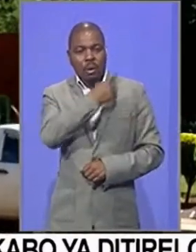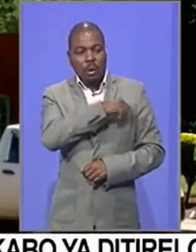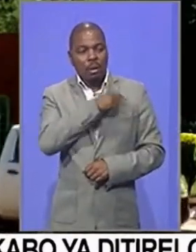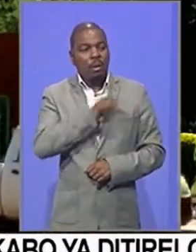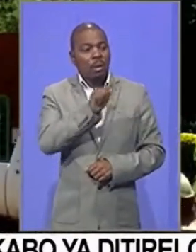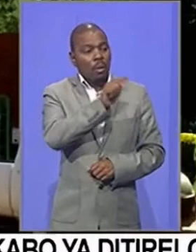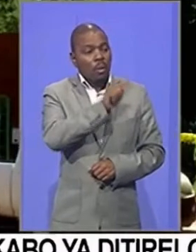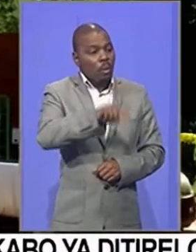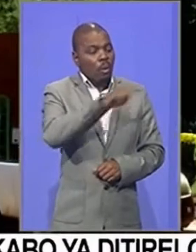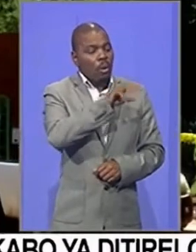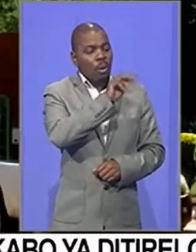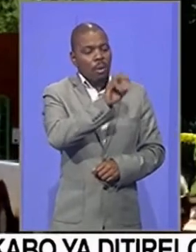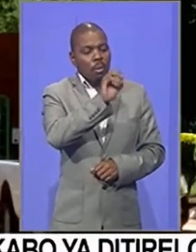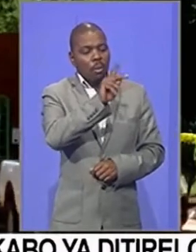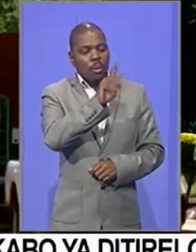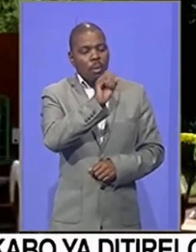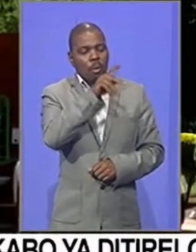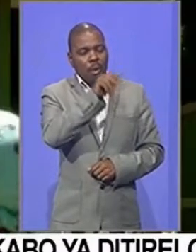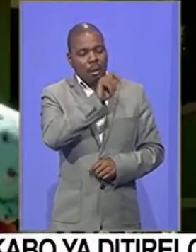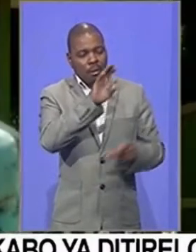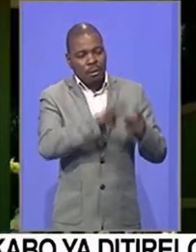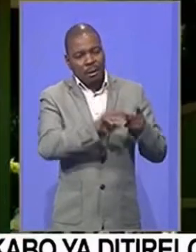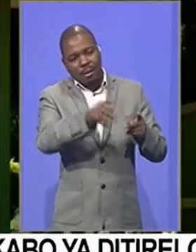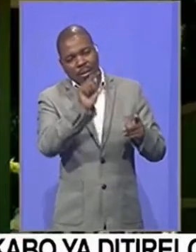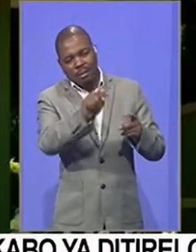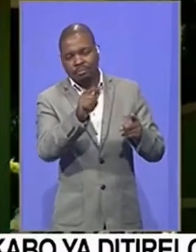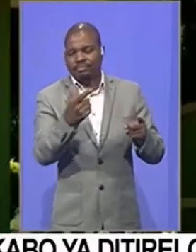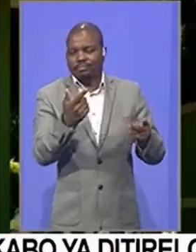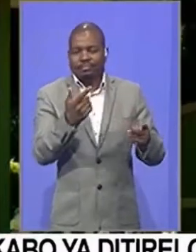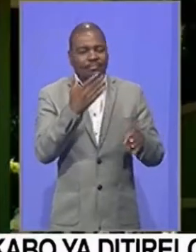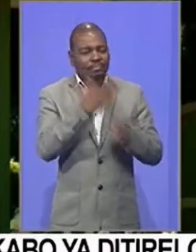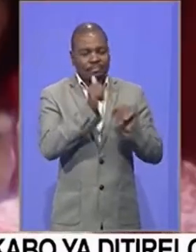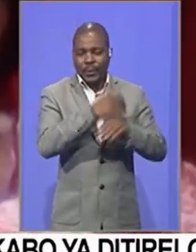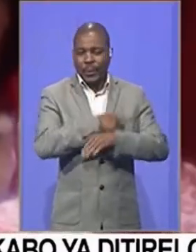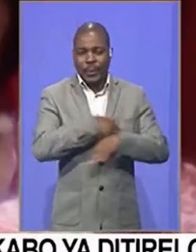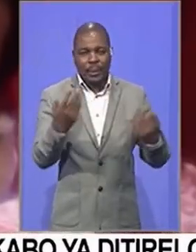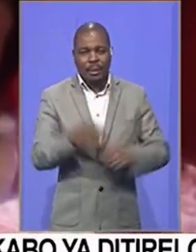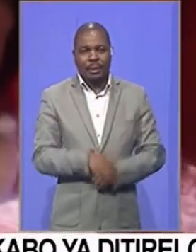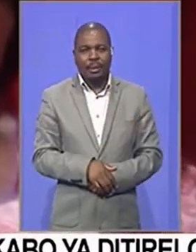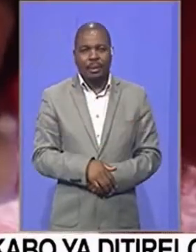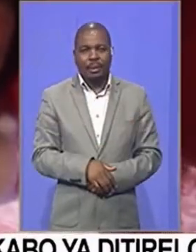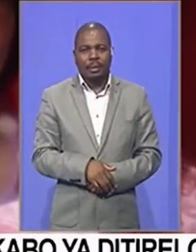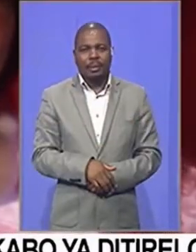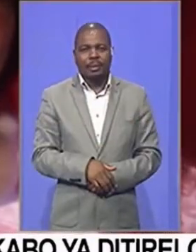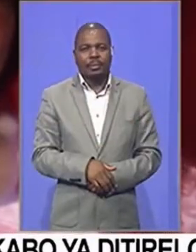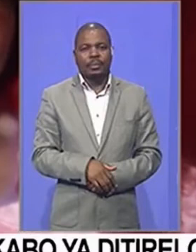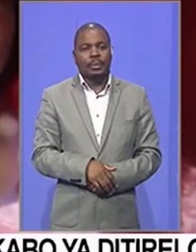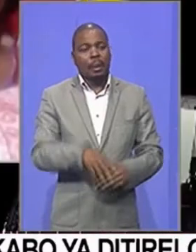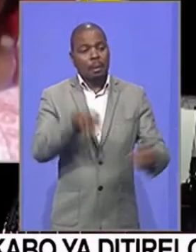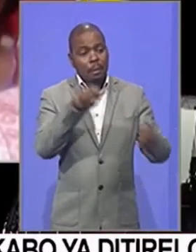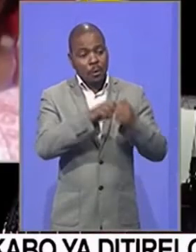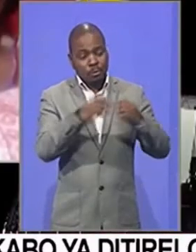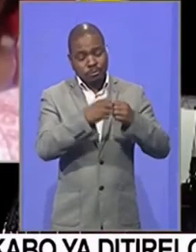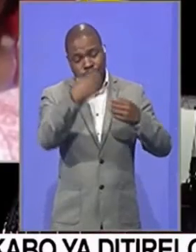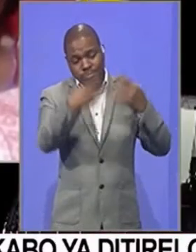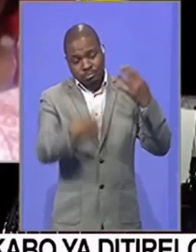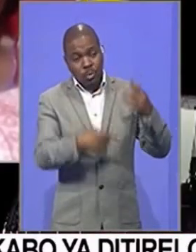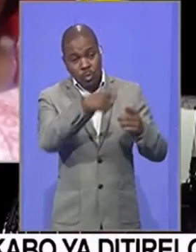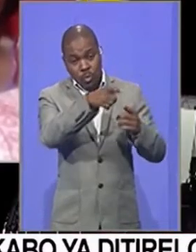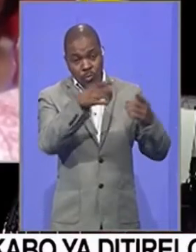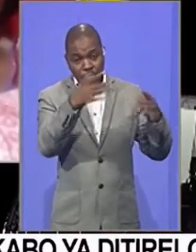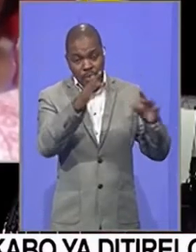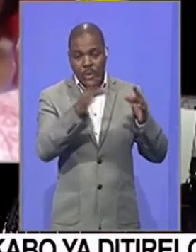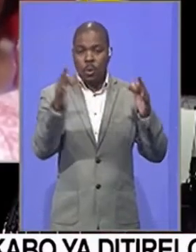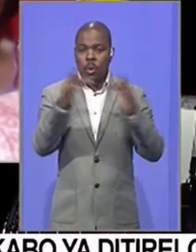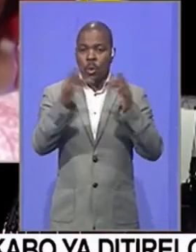ka Mokopane le ka Flotrere seemo a se šitše di welang ka gare ga mathata ao letle le ikopanye le